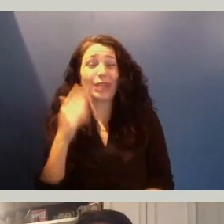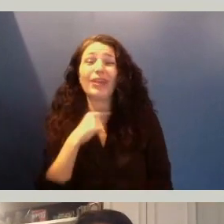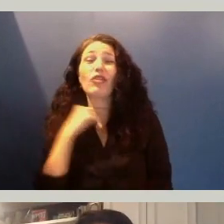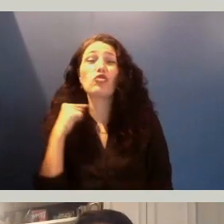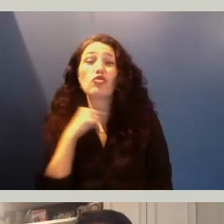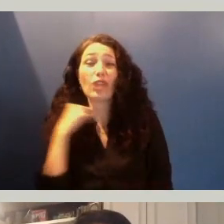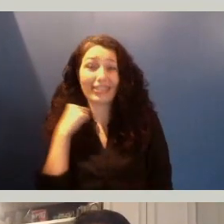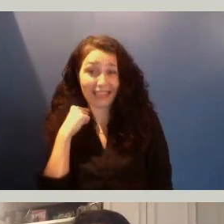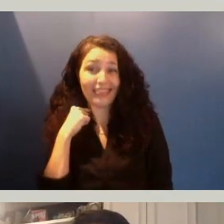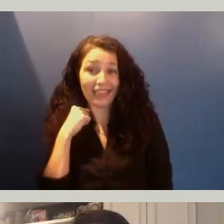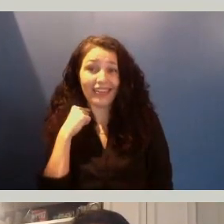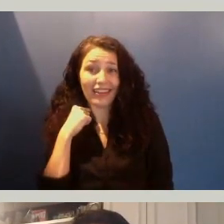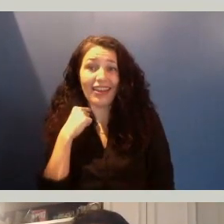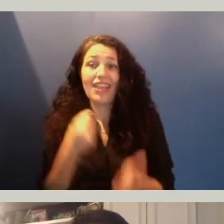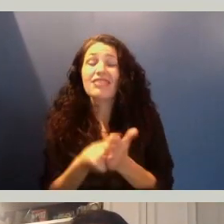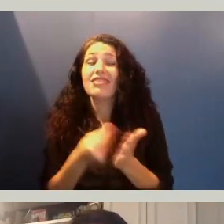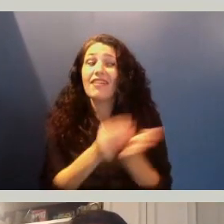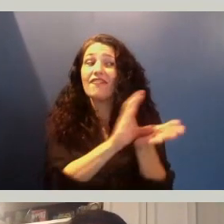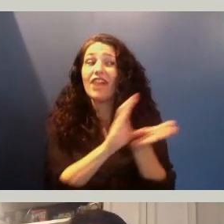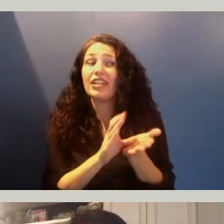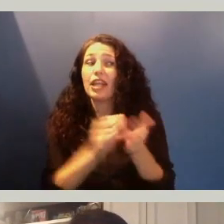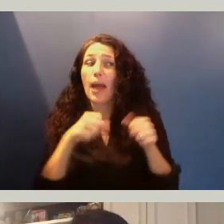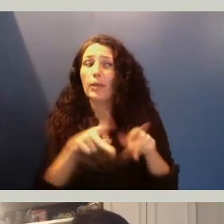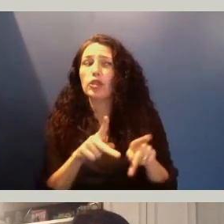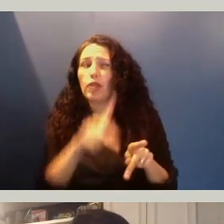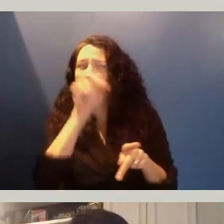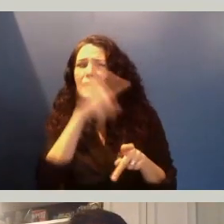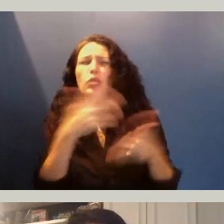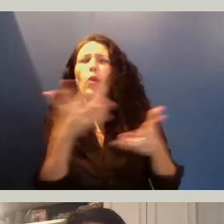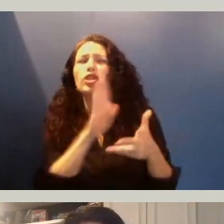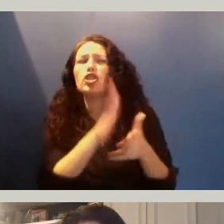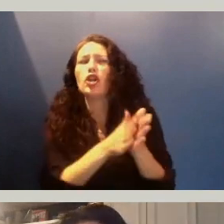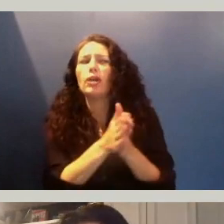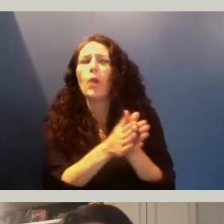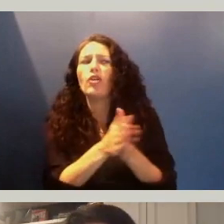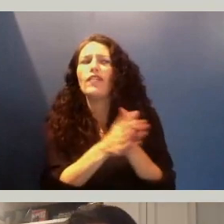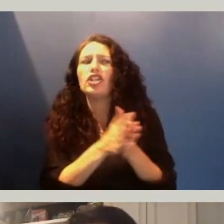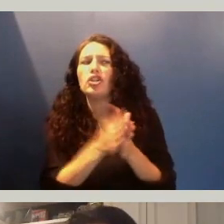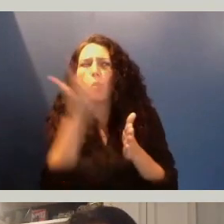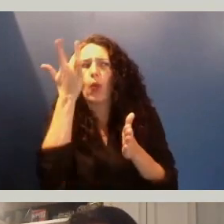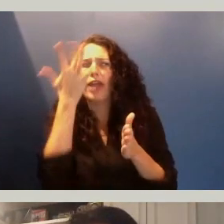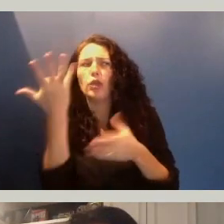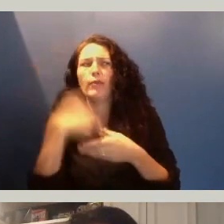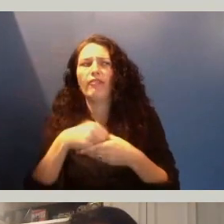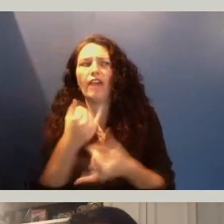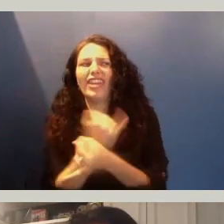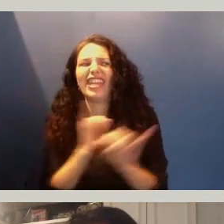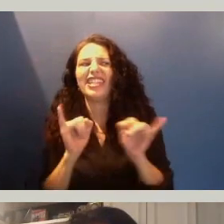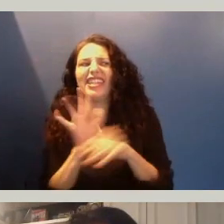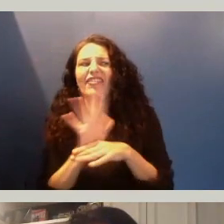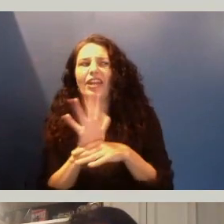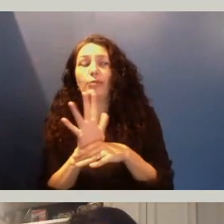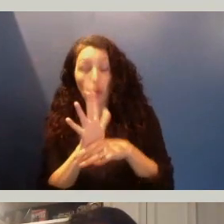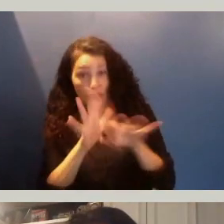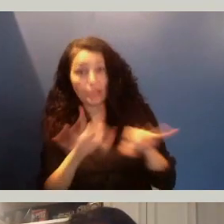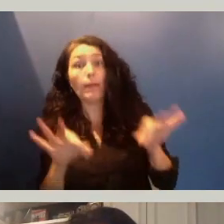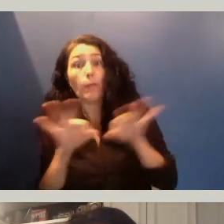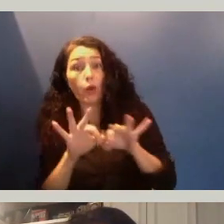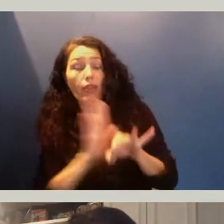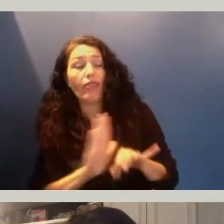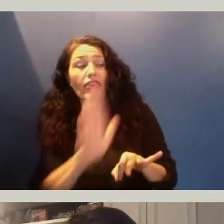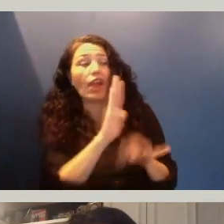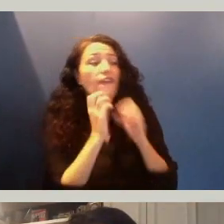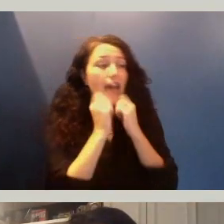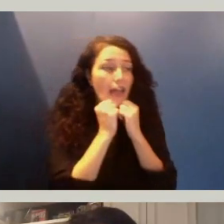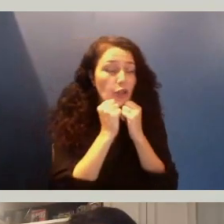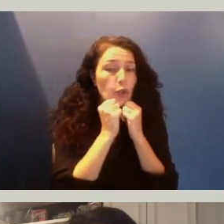funding opportunity. What is your motivation for getting involved in independent film? And so it's really important for us to make sure that the value